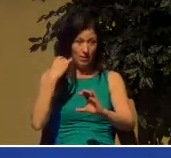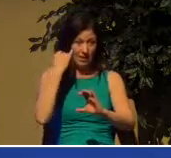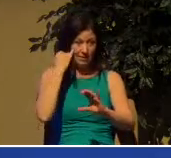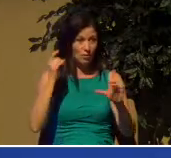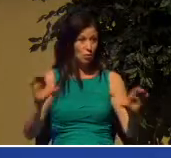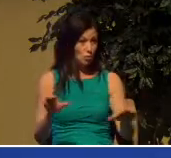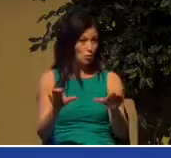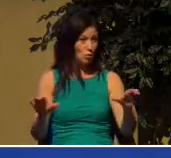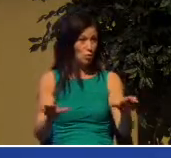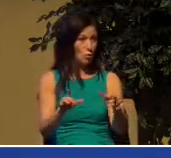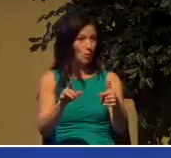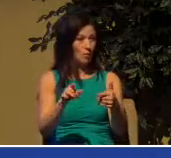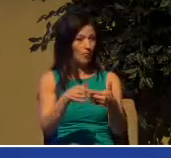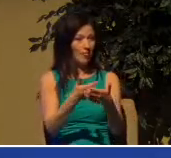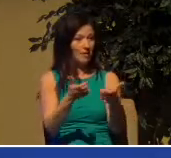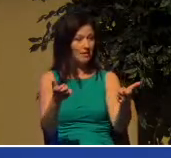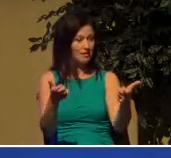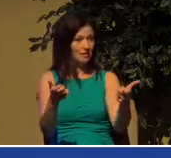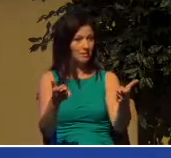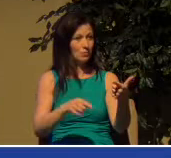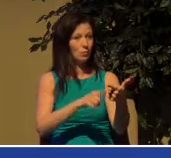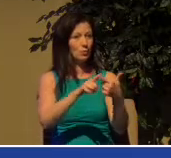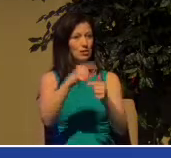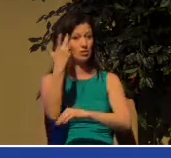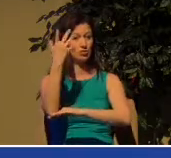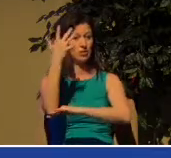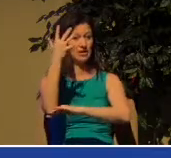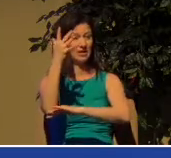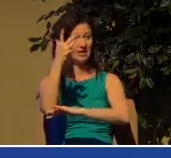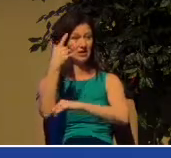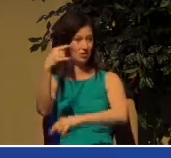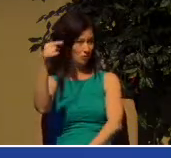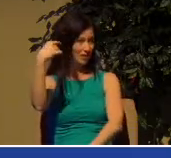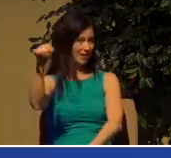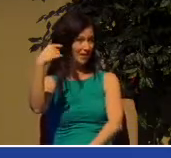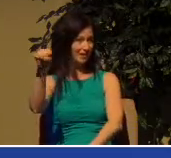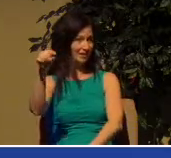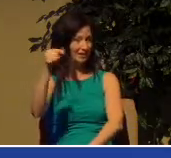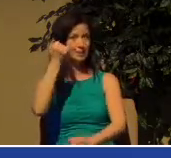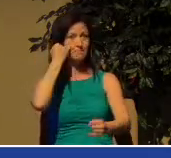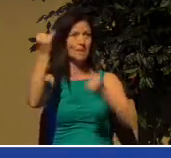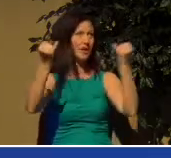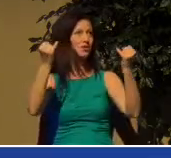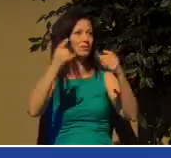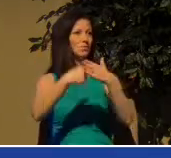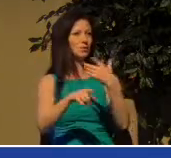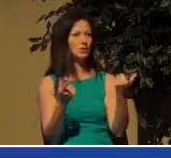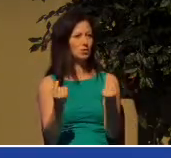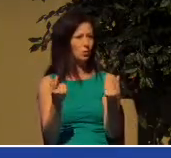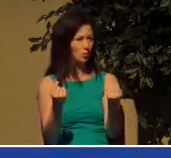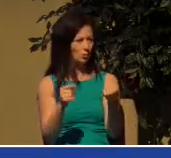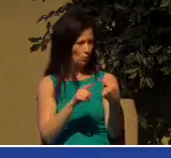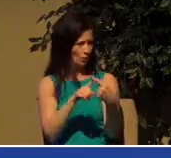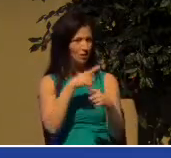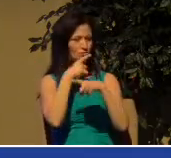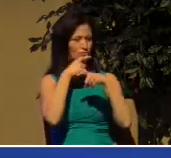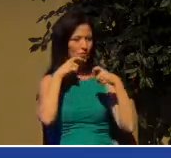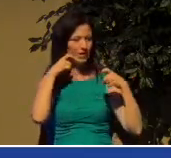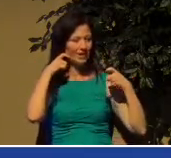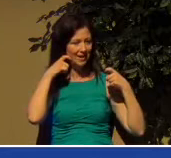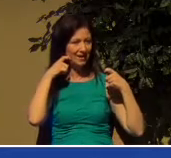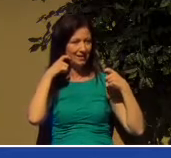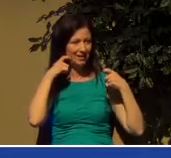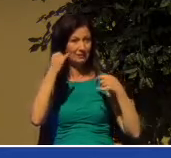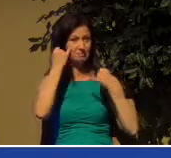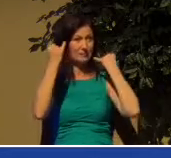do when the wood is dry? In other words, if they do this to me now, what do you think